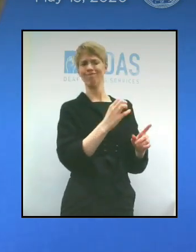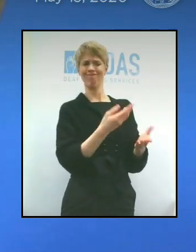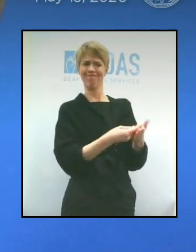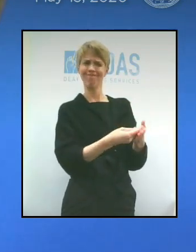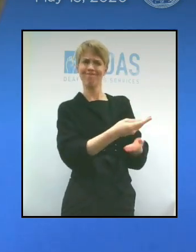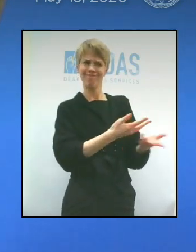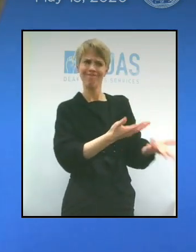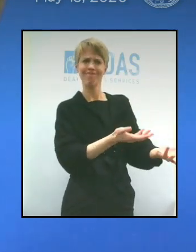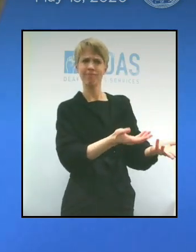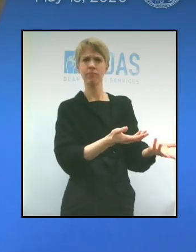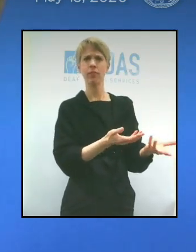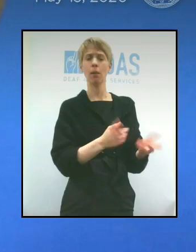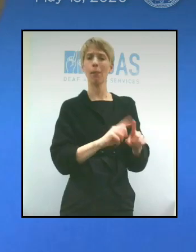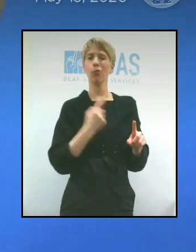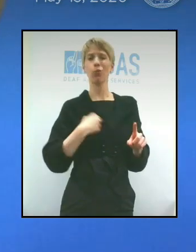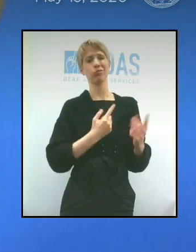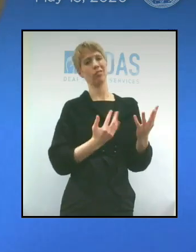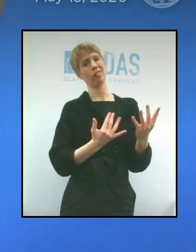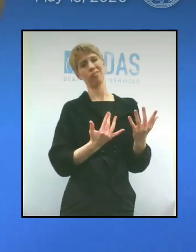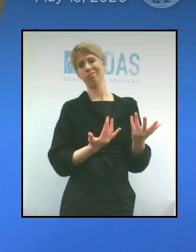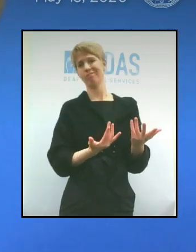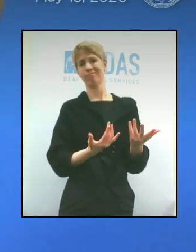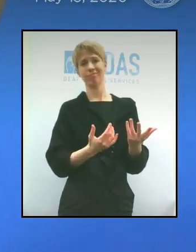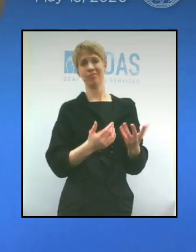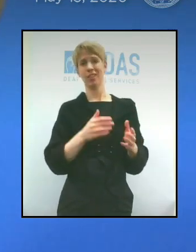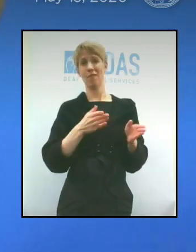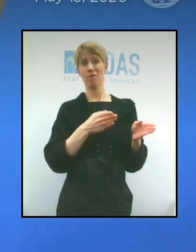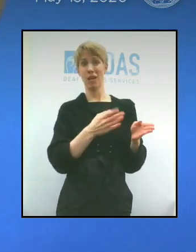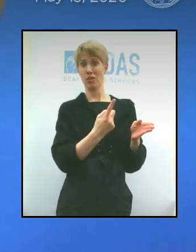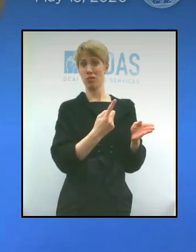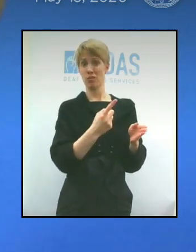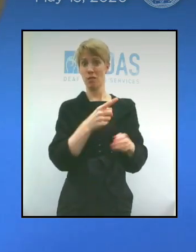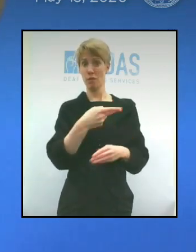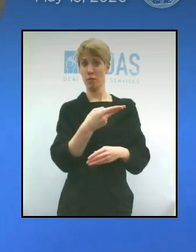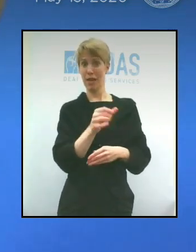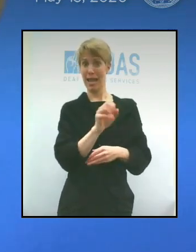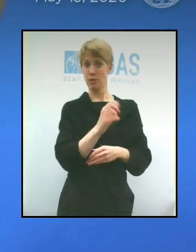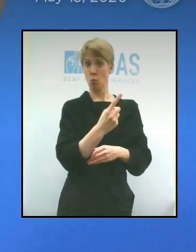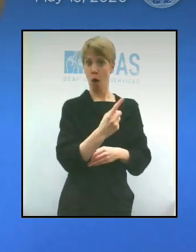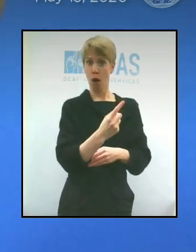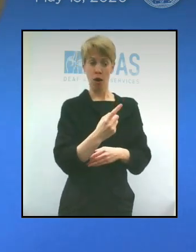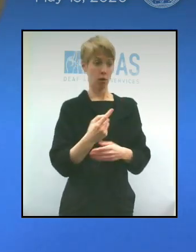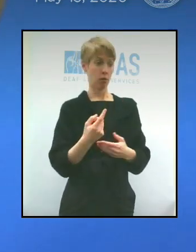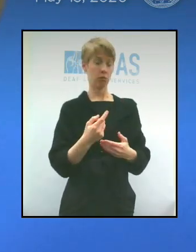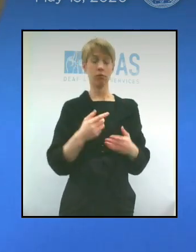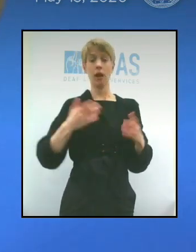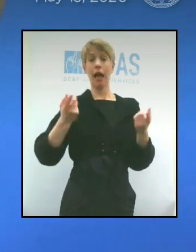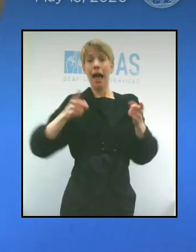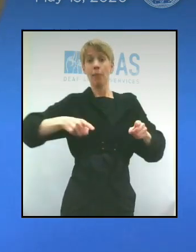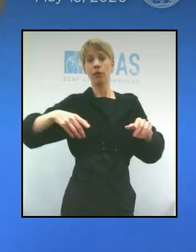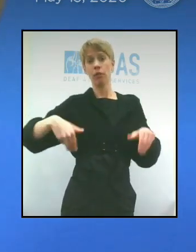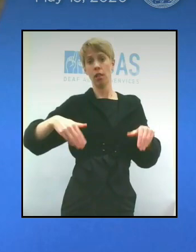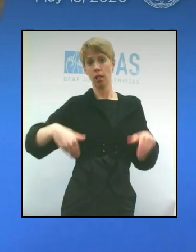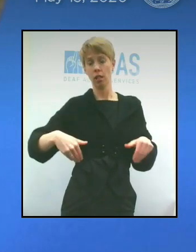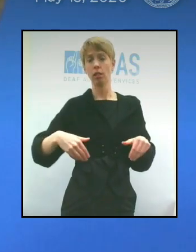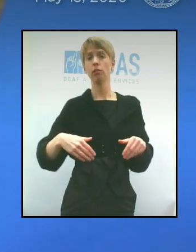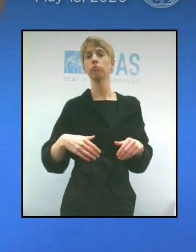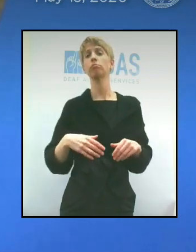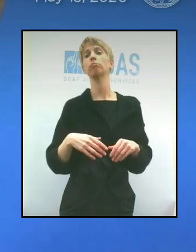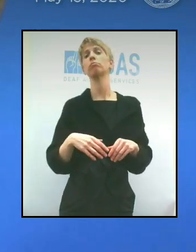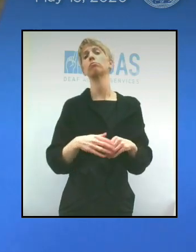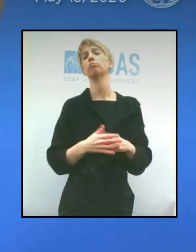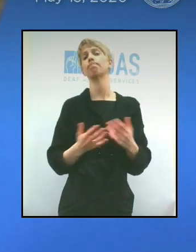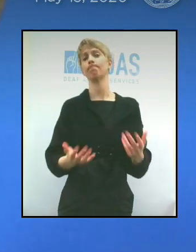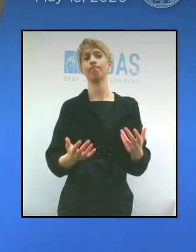phase 1 yet. We're not going to make it this week. I'm hopeful we make it soon, but if that statistical analysis that we showed you with regards